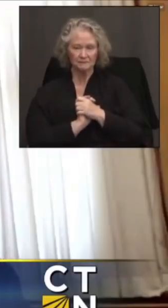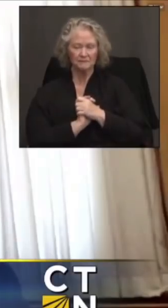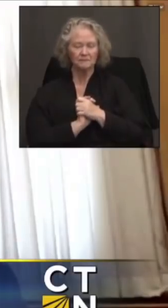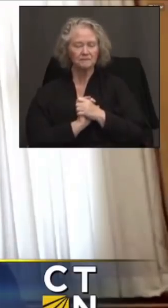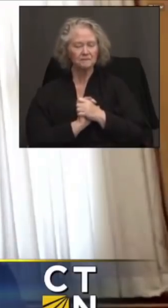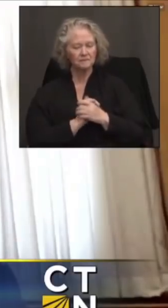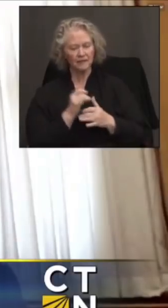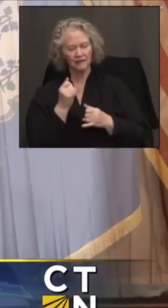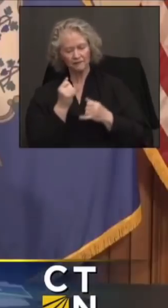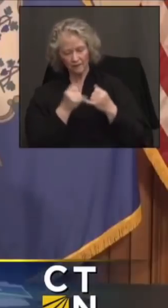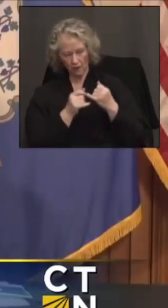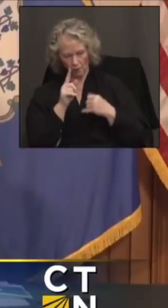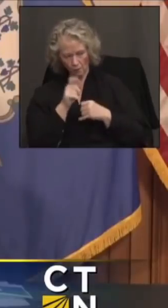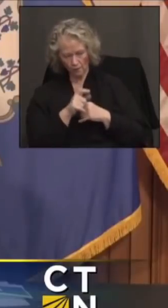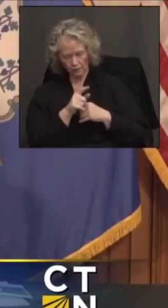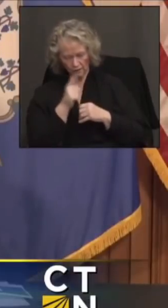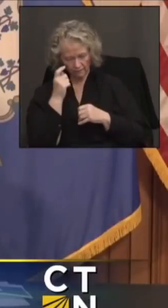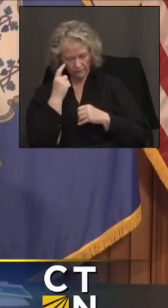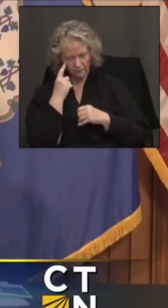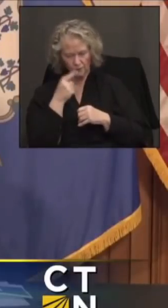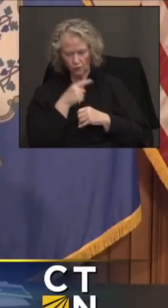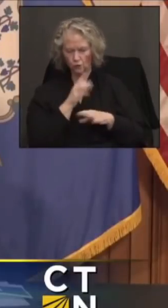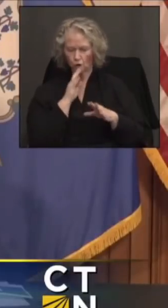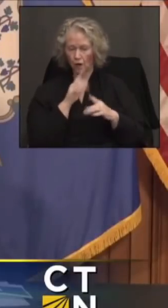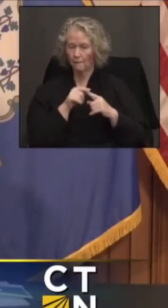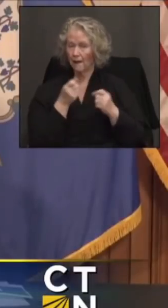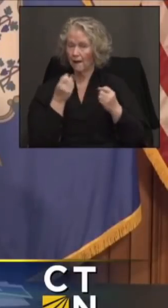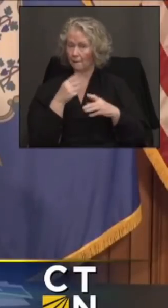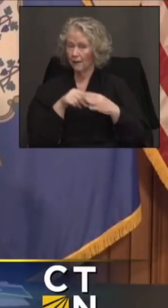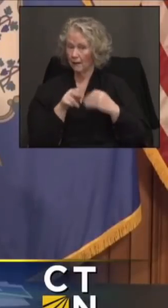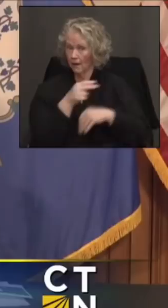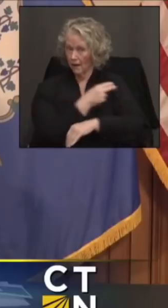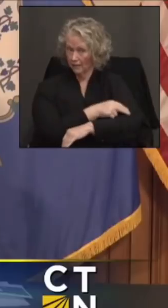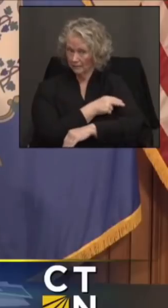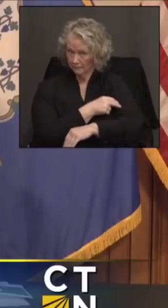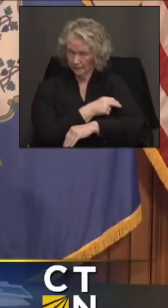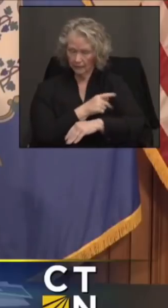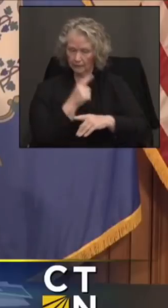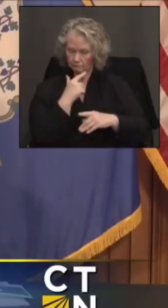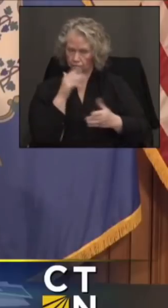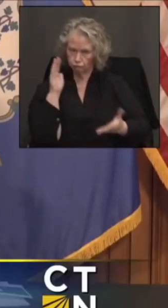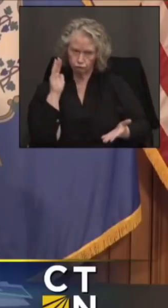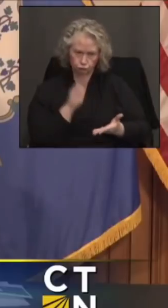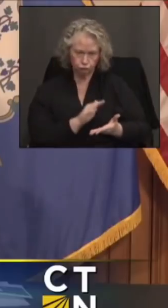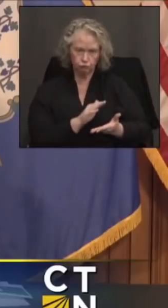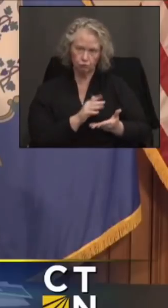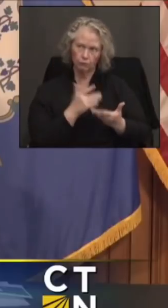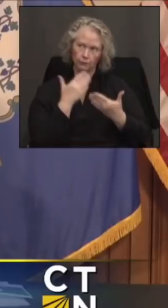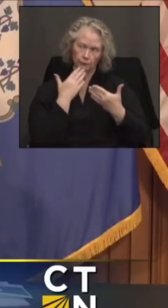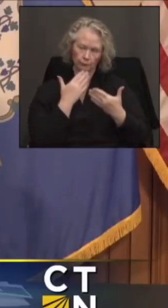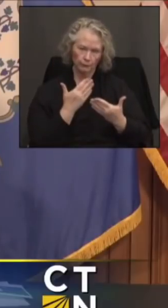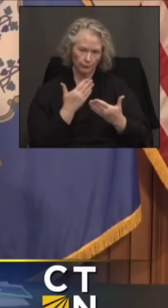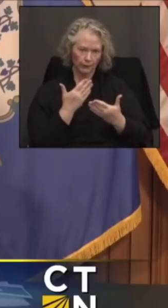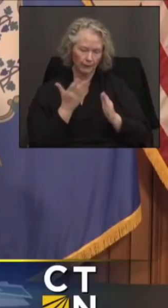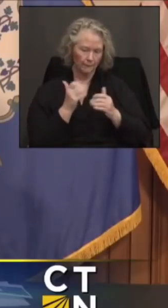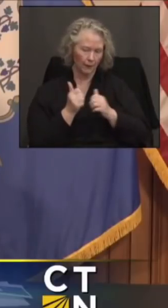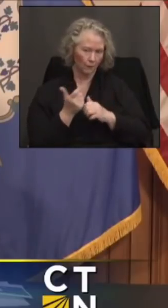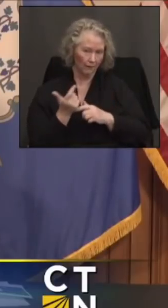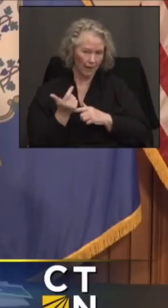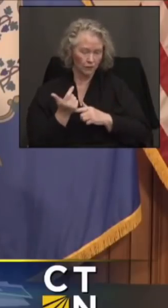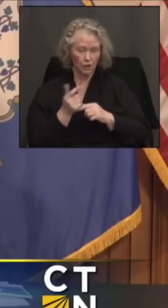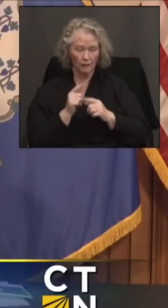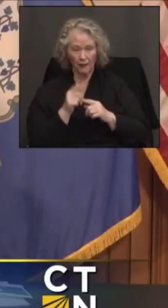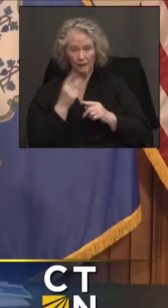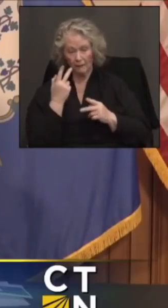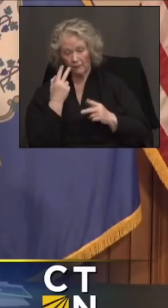And finally, Governor, I know you were talking about the hospitalization rate right now is much lower, thankfully, than it was a year ago. But when people see